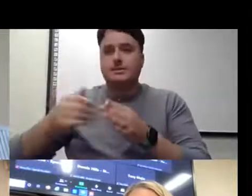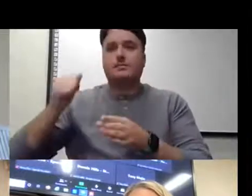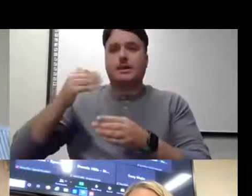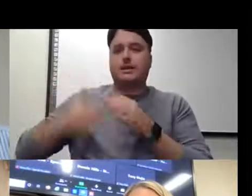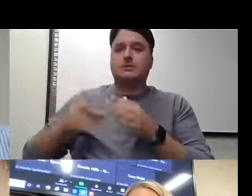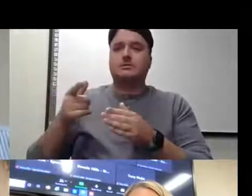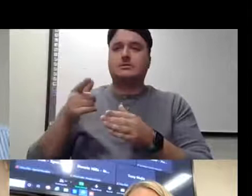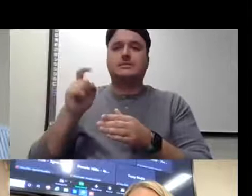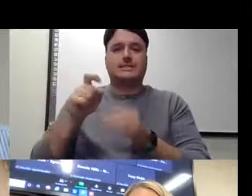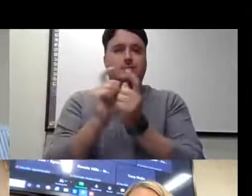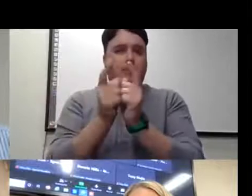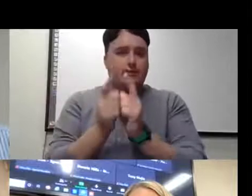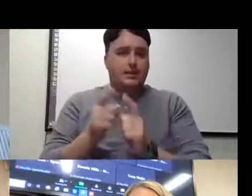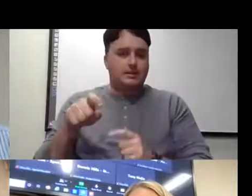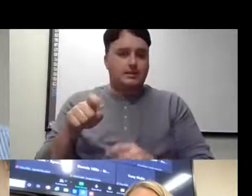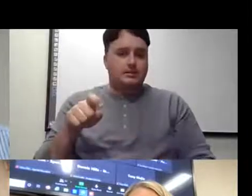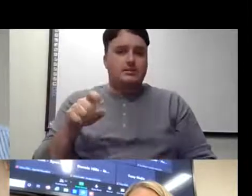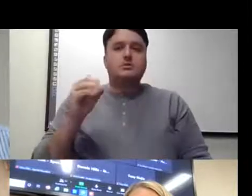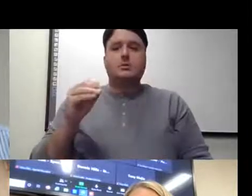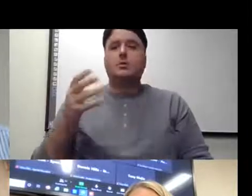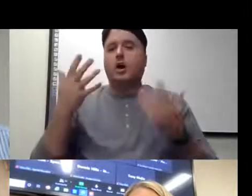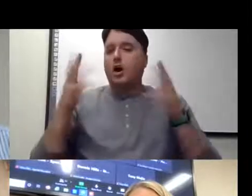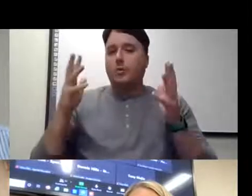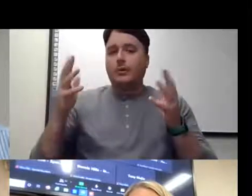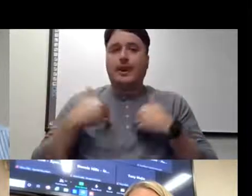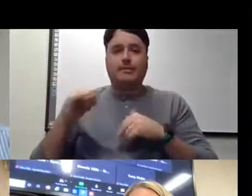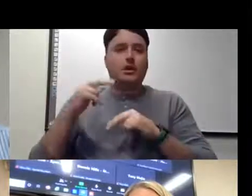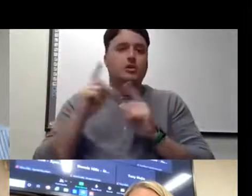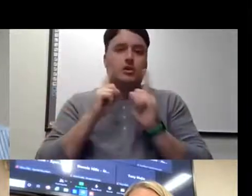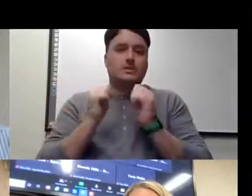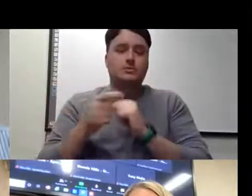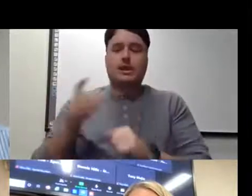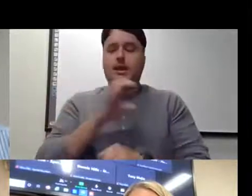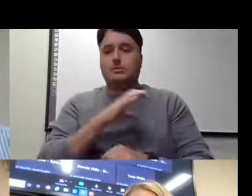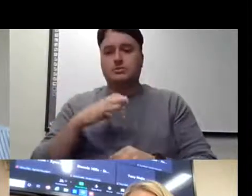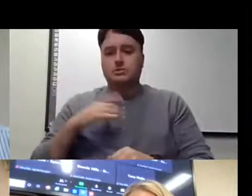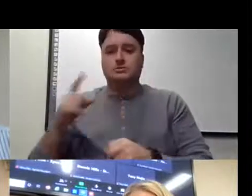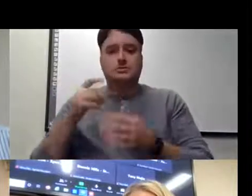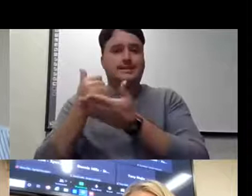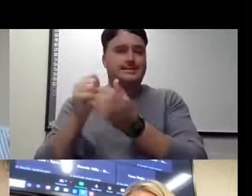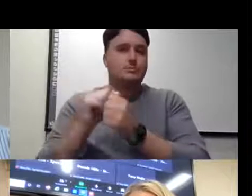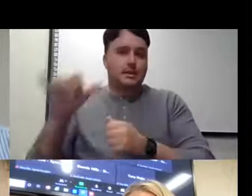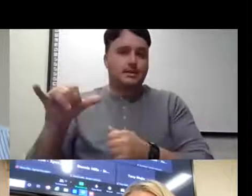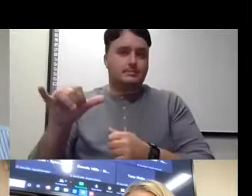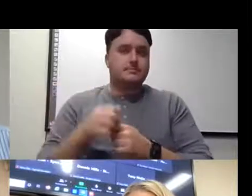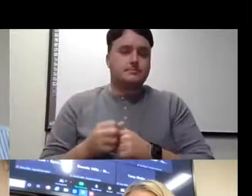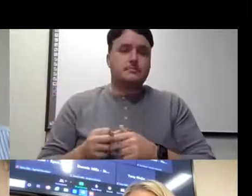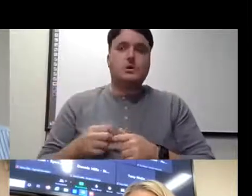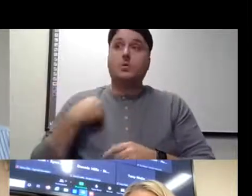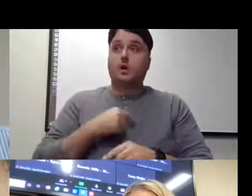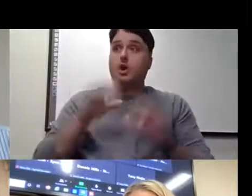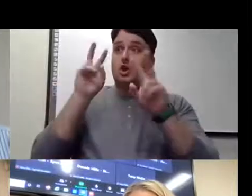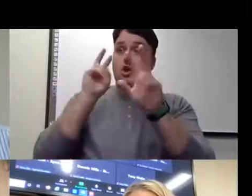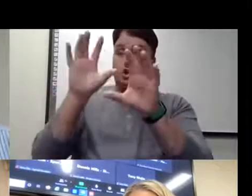be modified. So we've already begun that conversation with our council to assist us with that. So we'll look forward to the